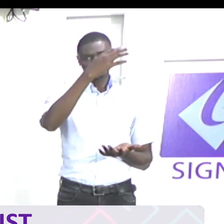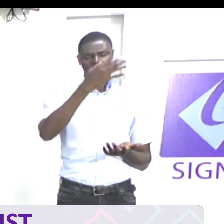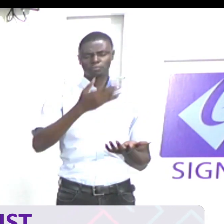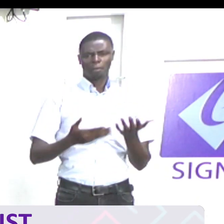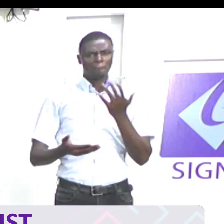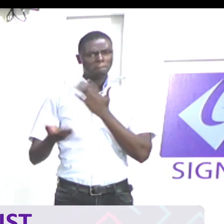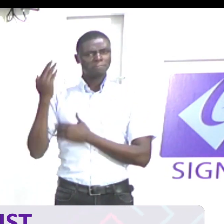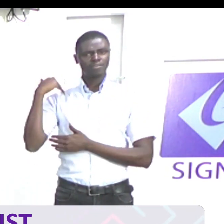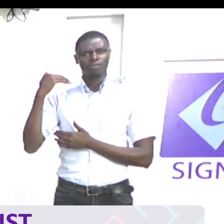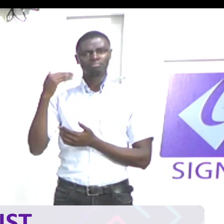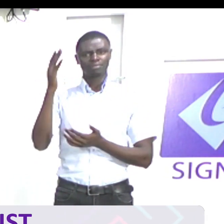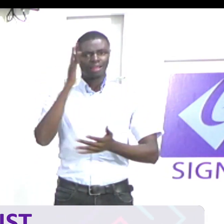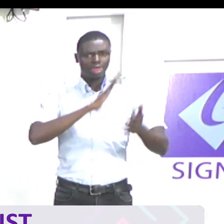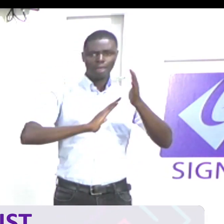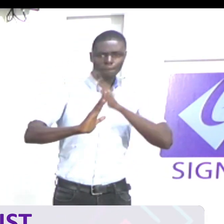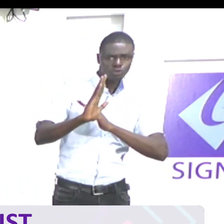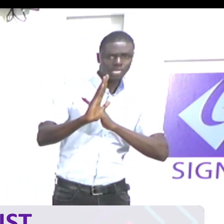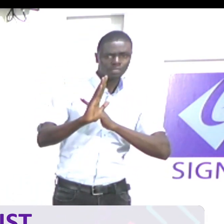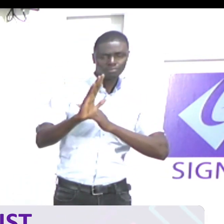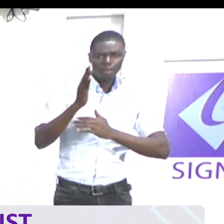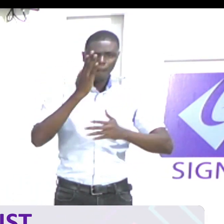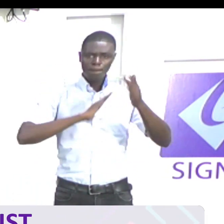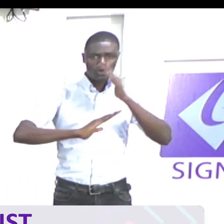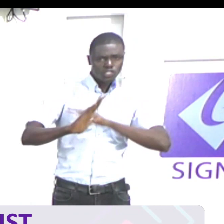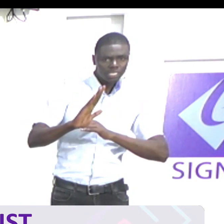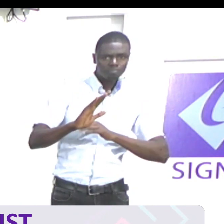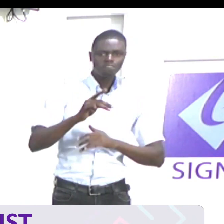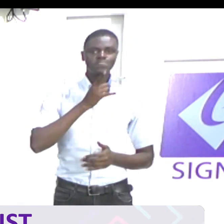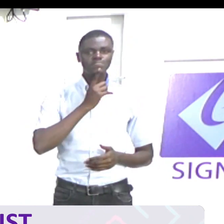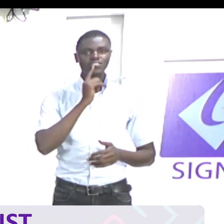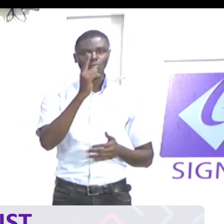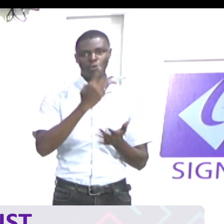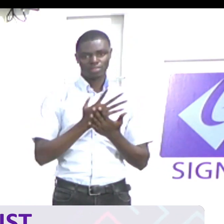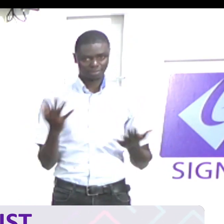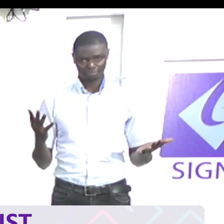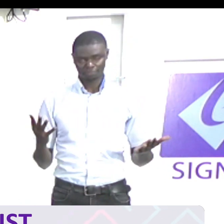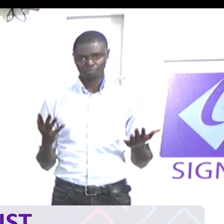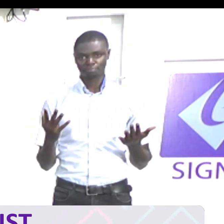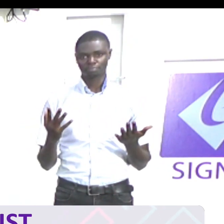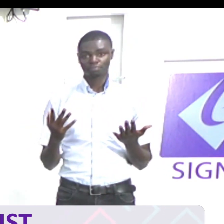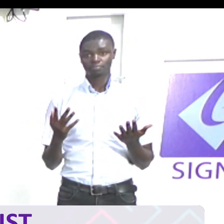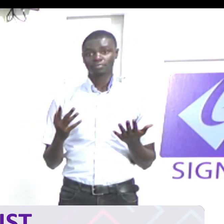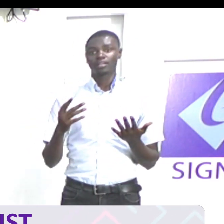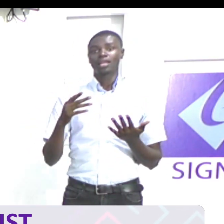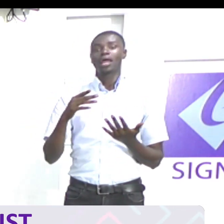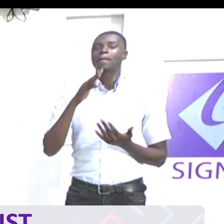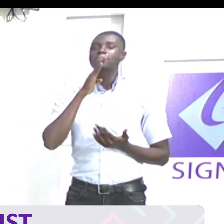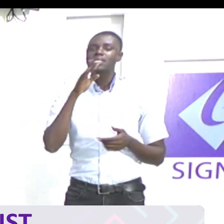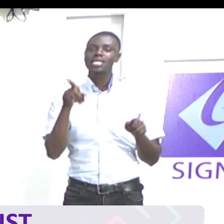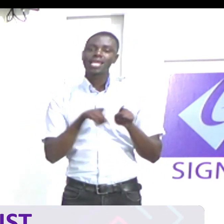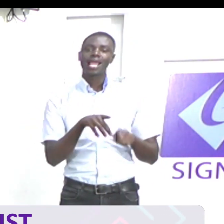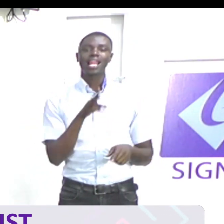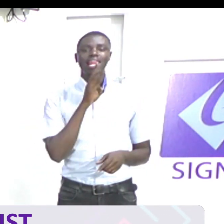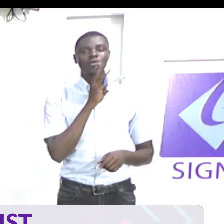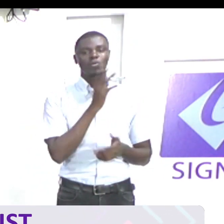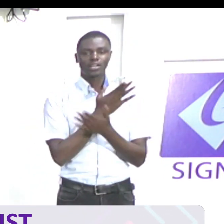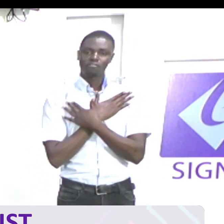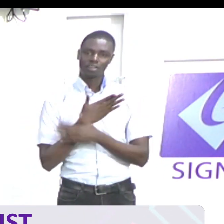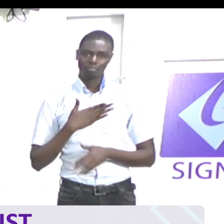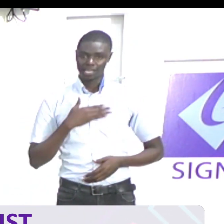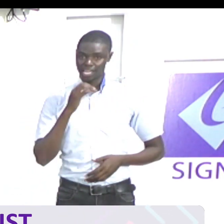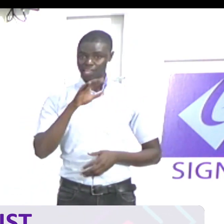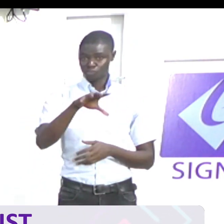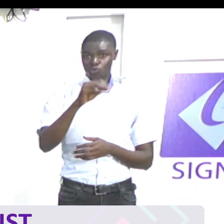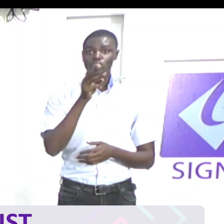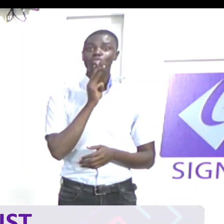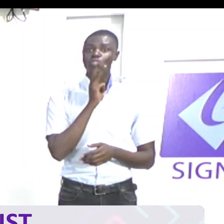kitu moja. And I'm sure pale mtaani watu washaipata hii kitu Alisema kitu moja. Alisema be like water my friend. Okay. If you take